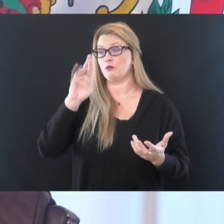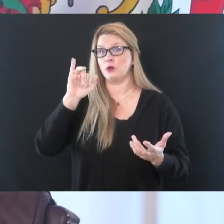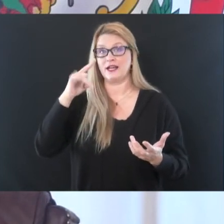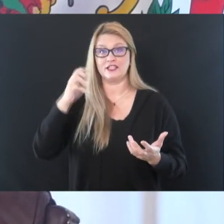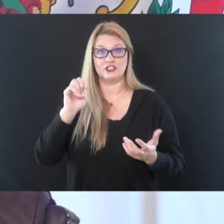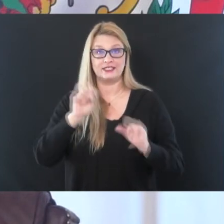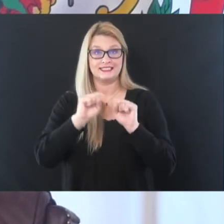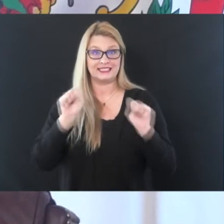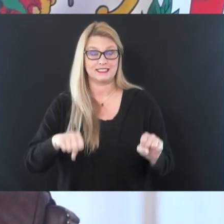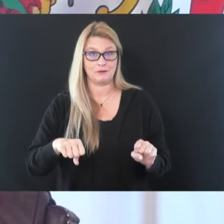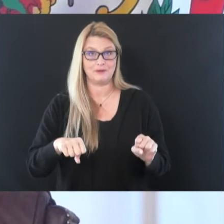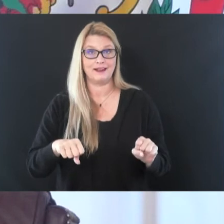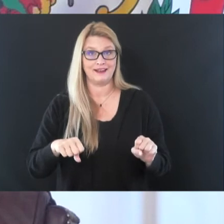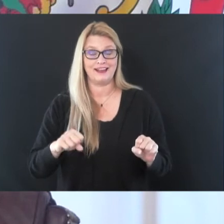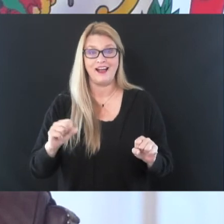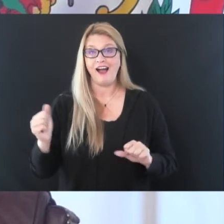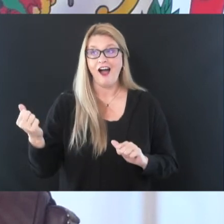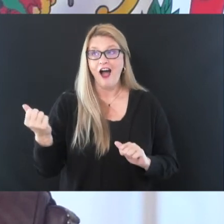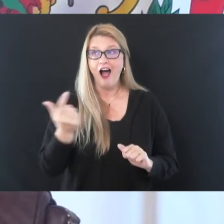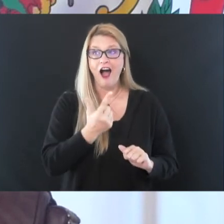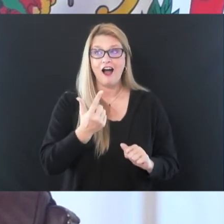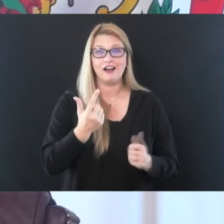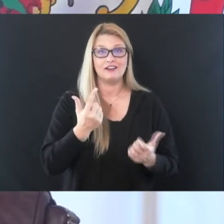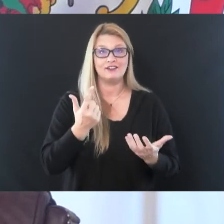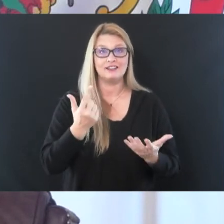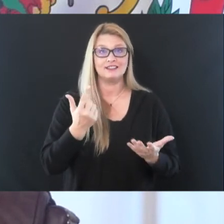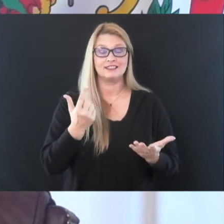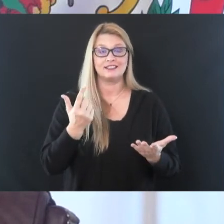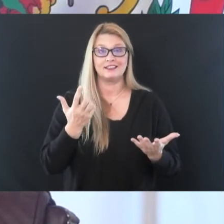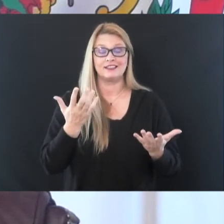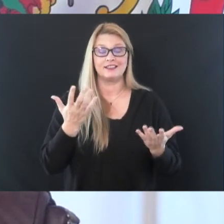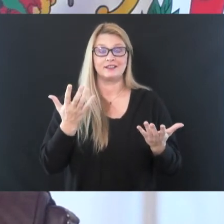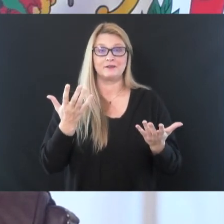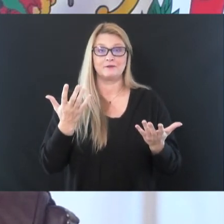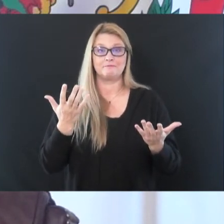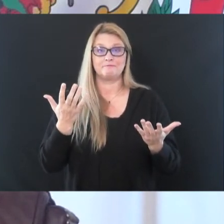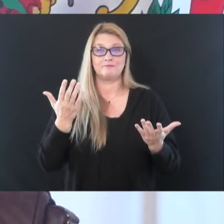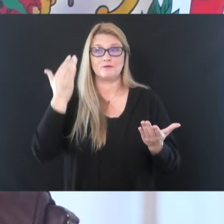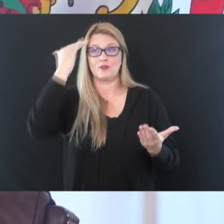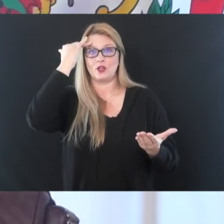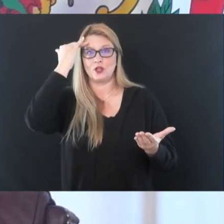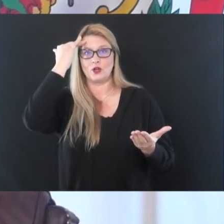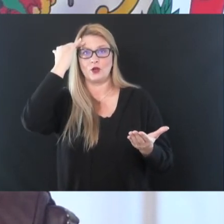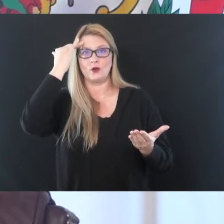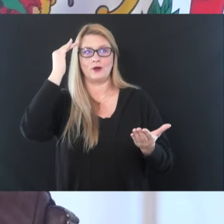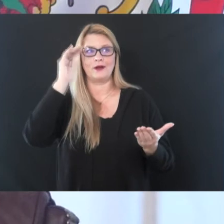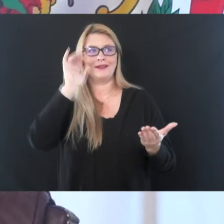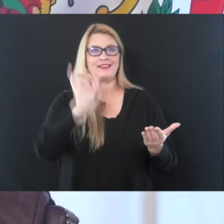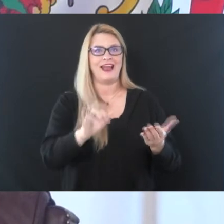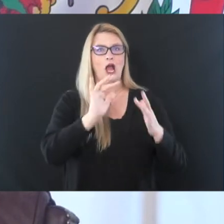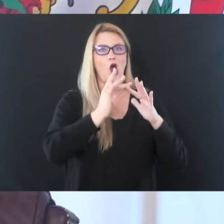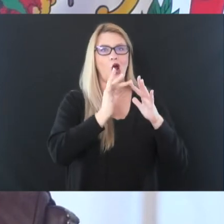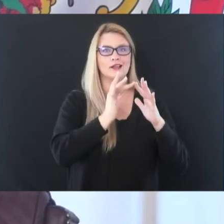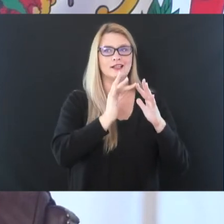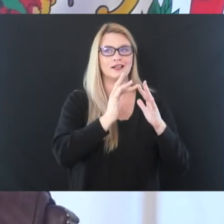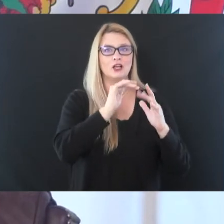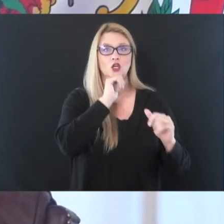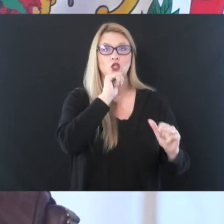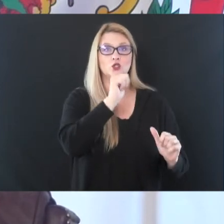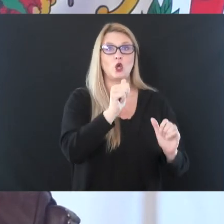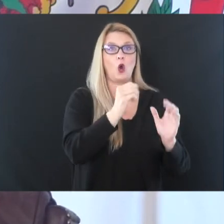everything is because all of us knew about the thing that was online that said